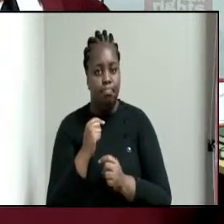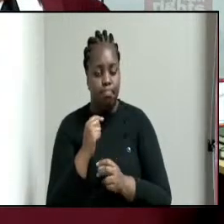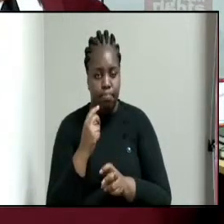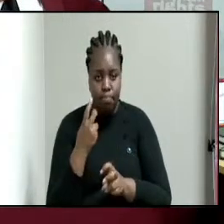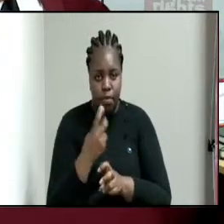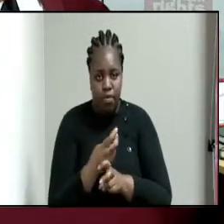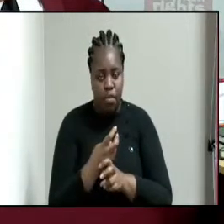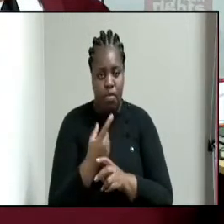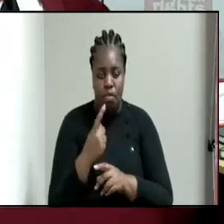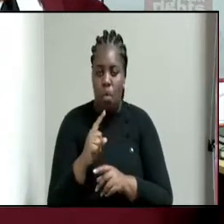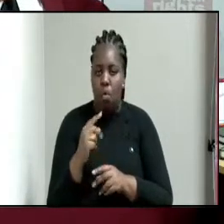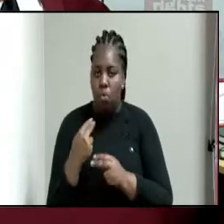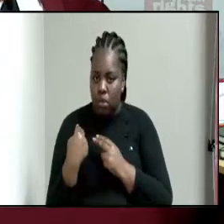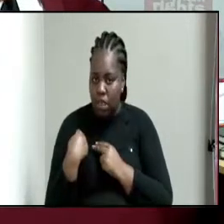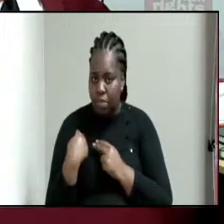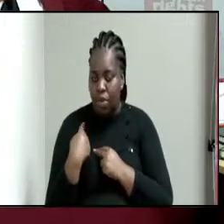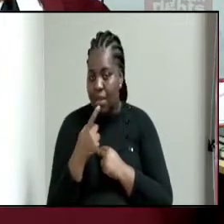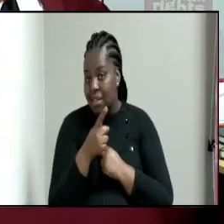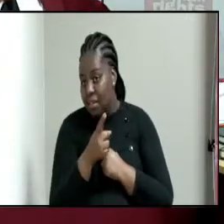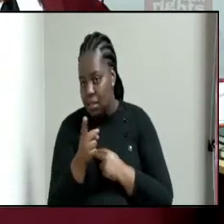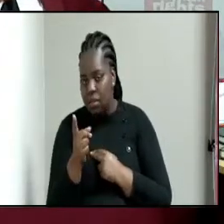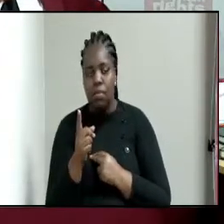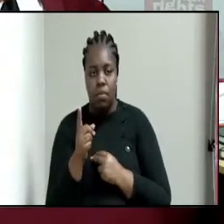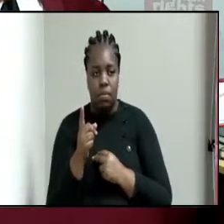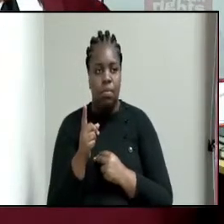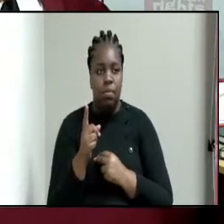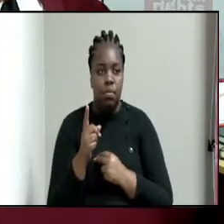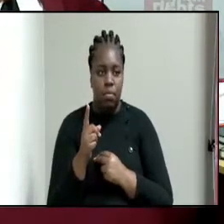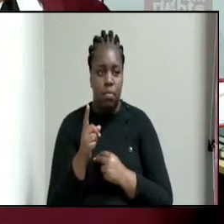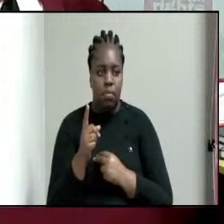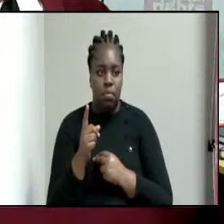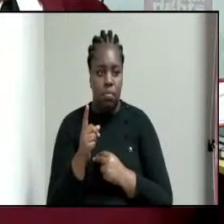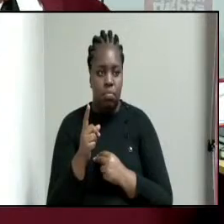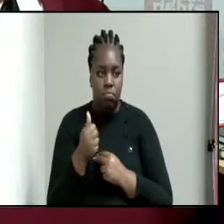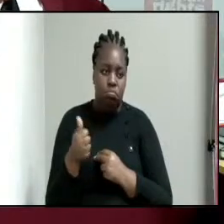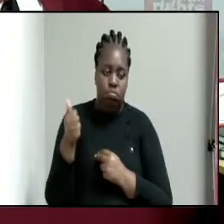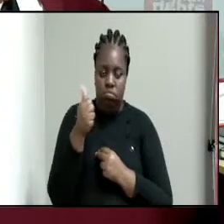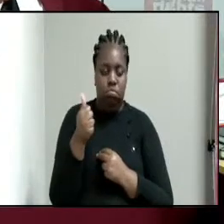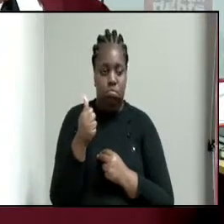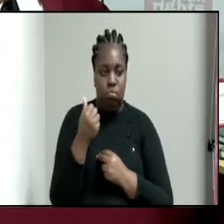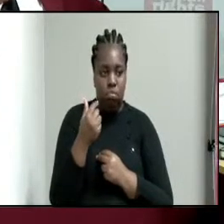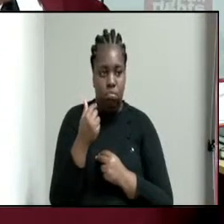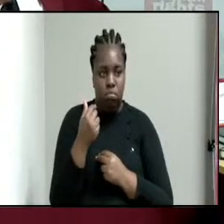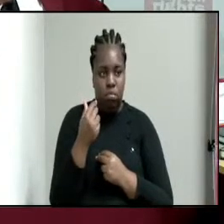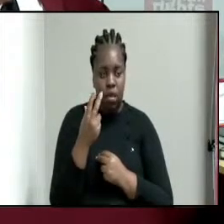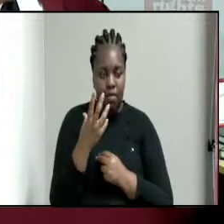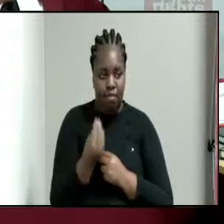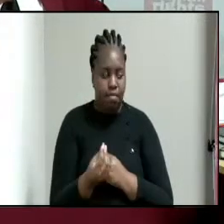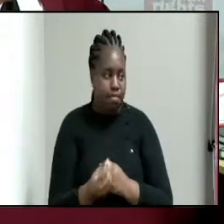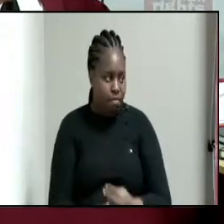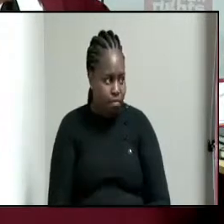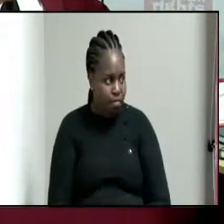of responsibilities that the authorities have.